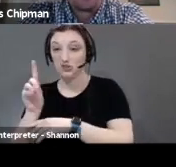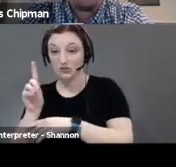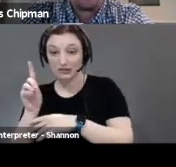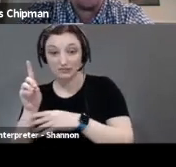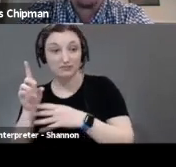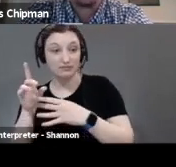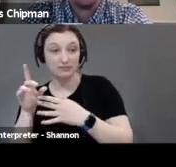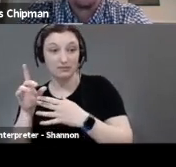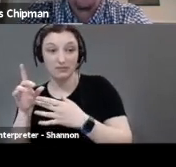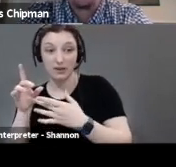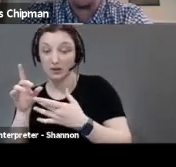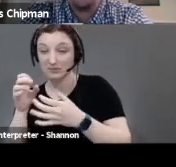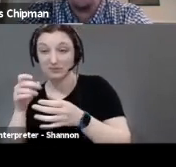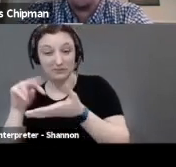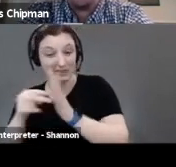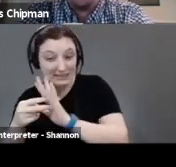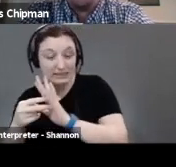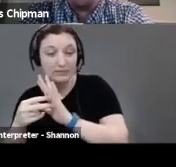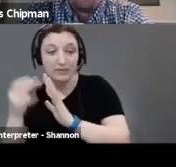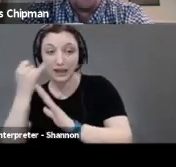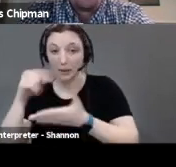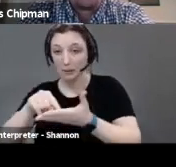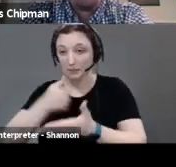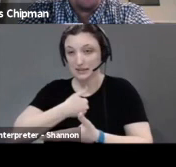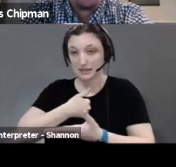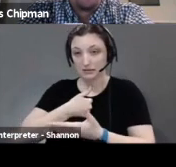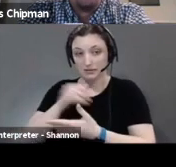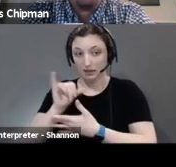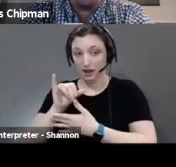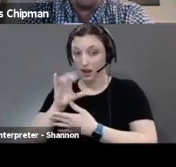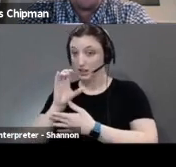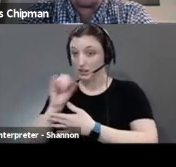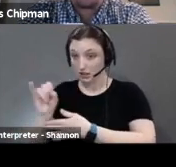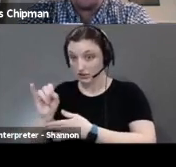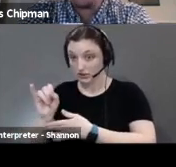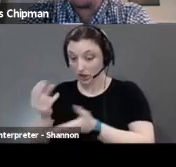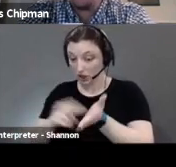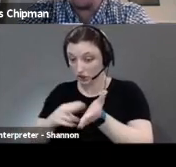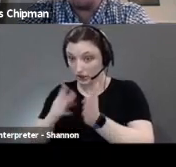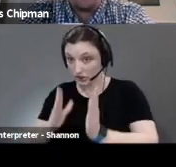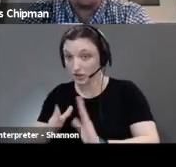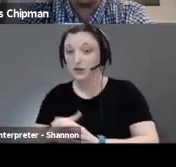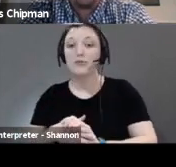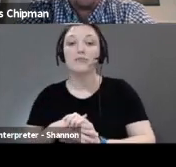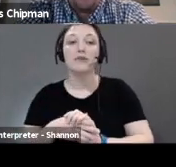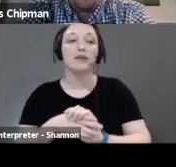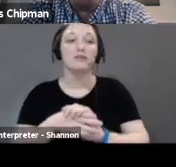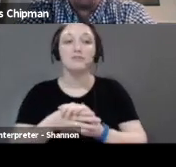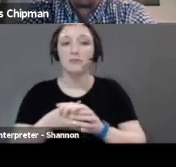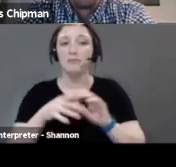paying yourself as a contractor. So if you want to take advantage of the tax credits through SHRED